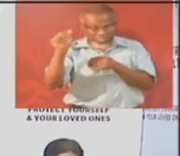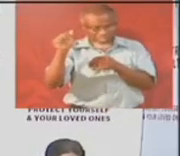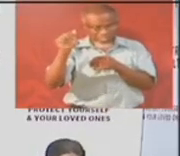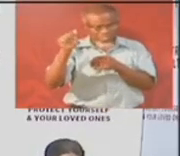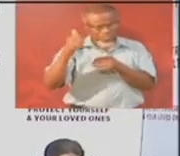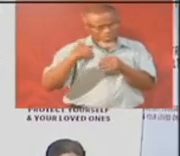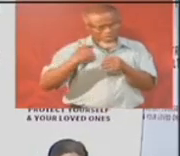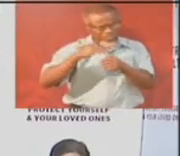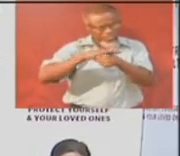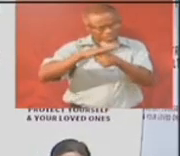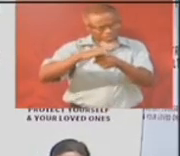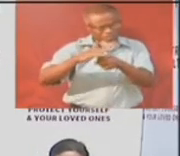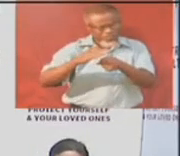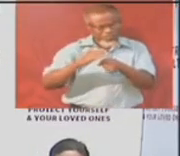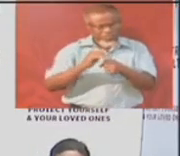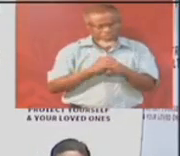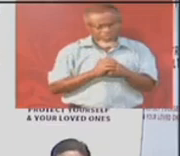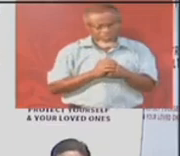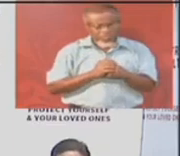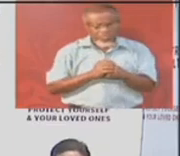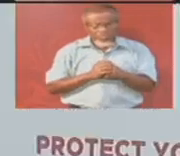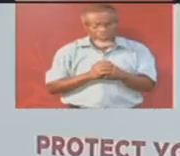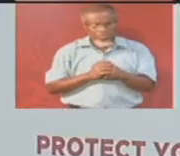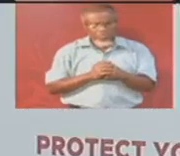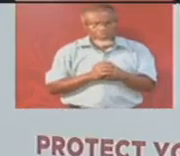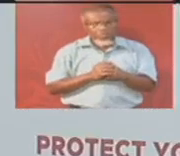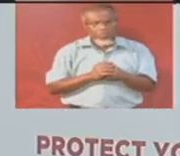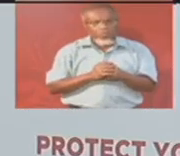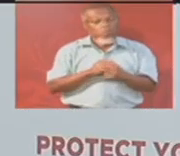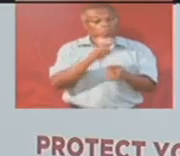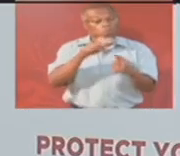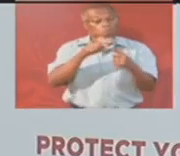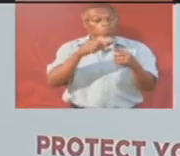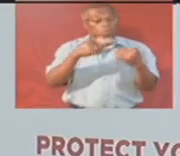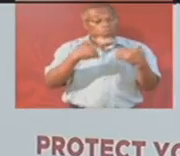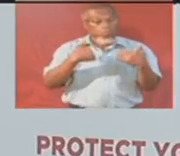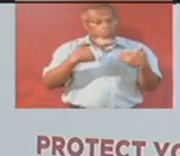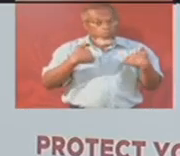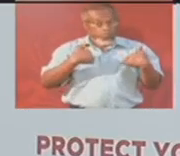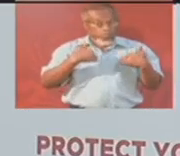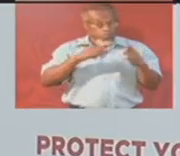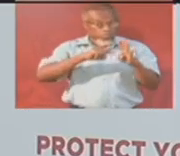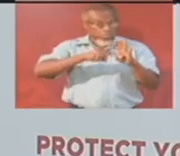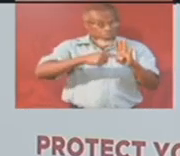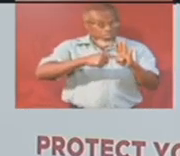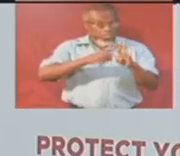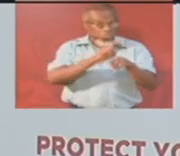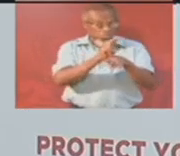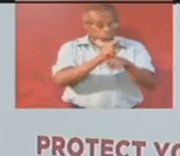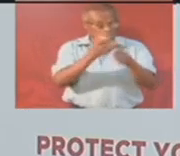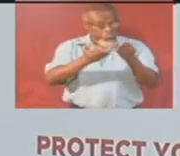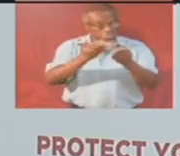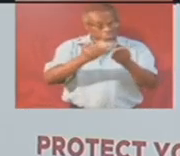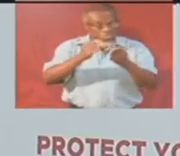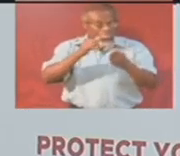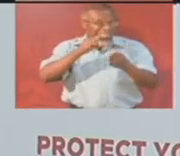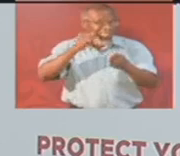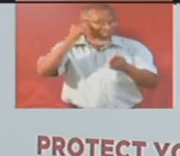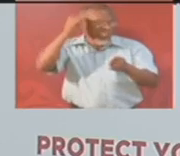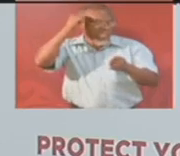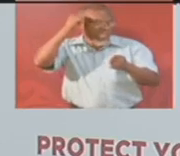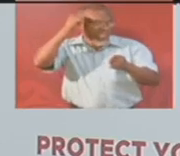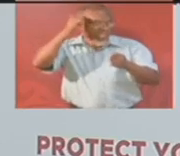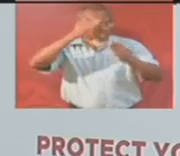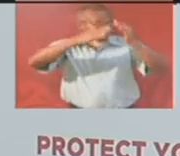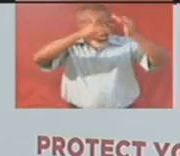Yeah, just to give you an average. So when we get the adult tower up and running, it will give us about 100 plus beds additionally.